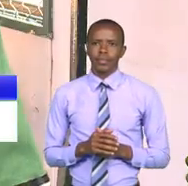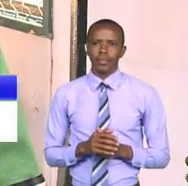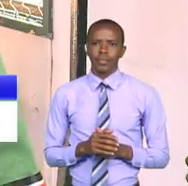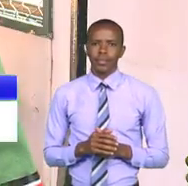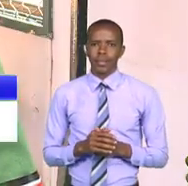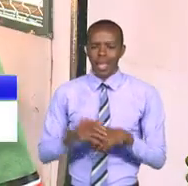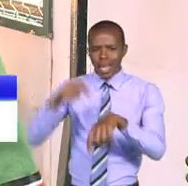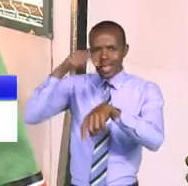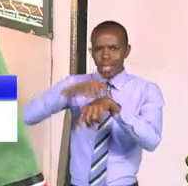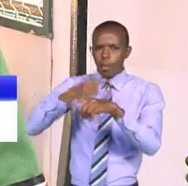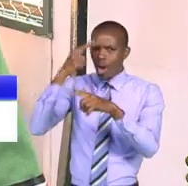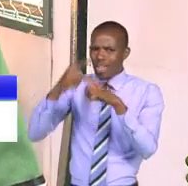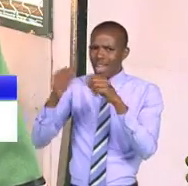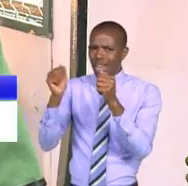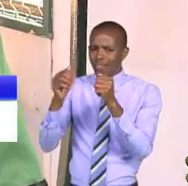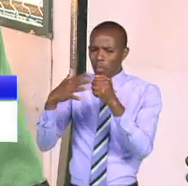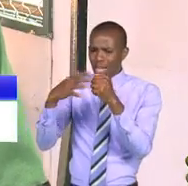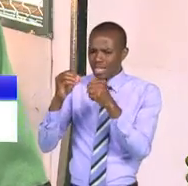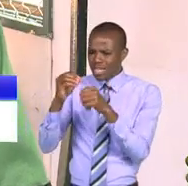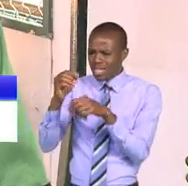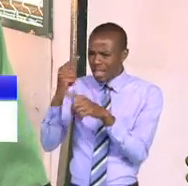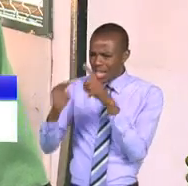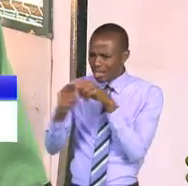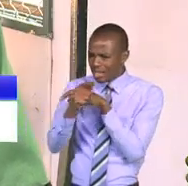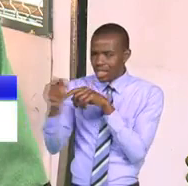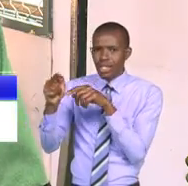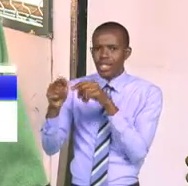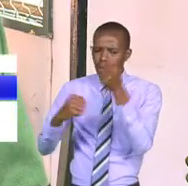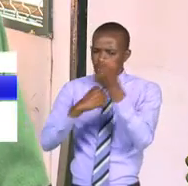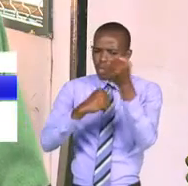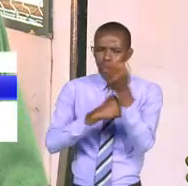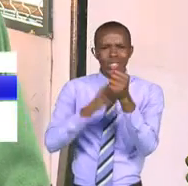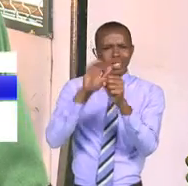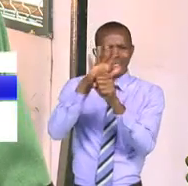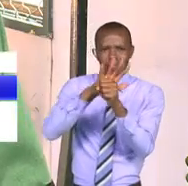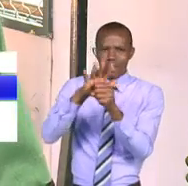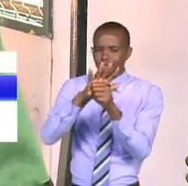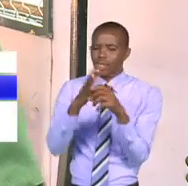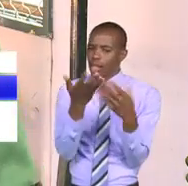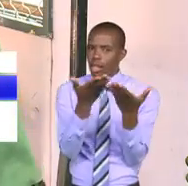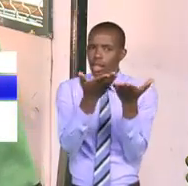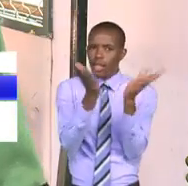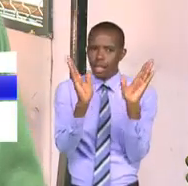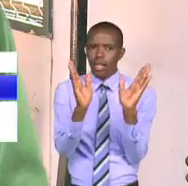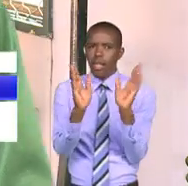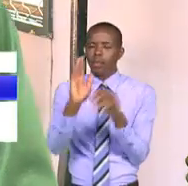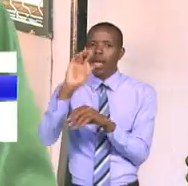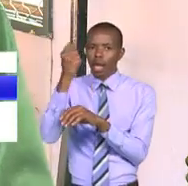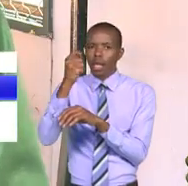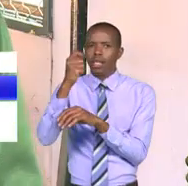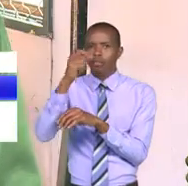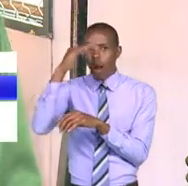During the 90s, there were sponsors. There were indeed several sponsors. We had Kenya